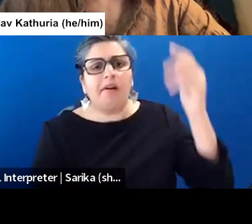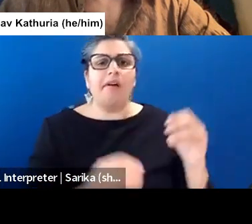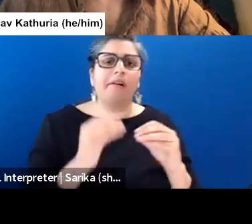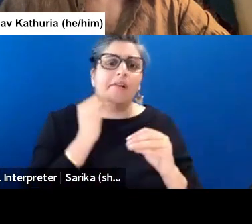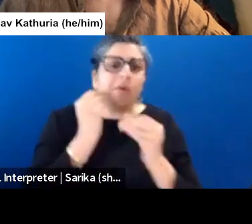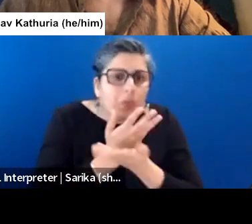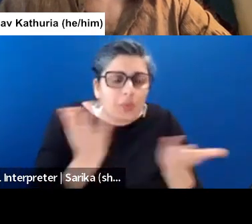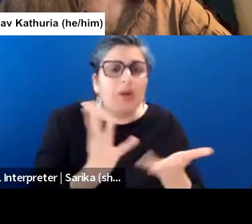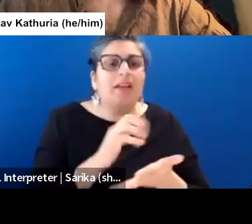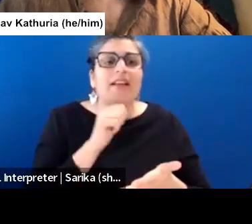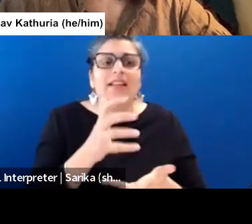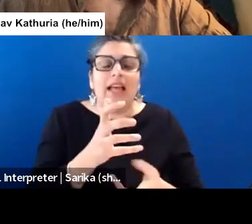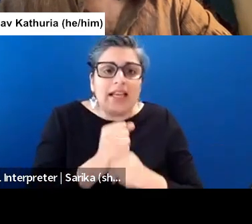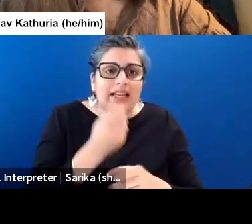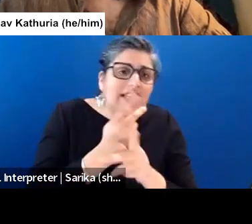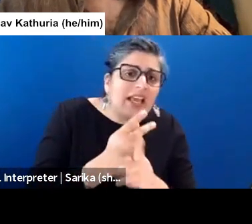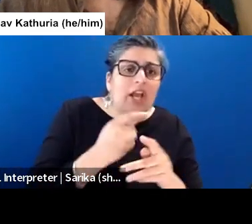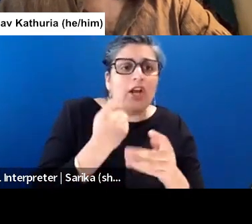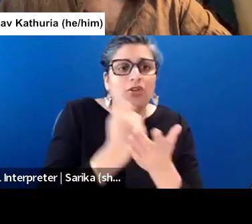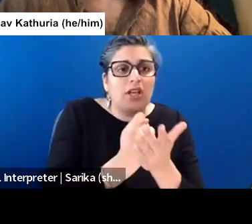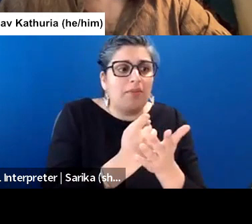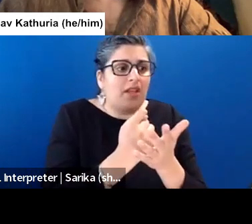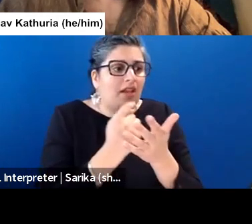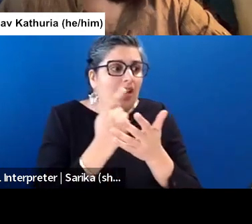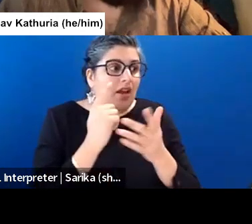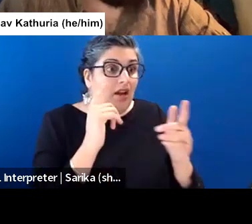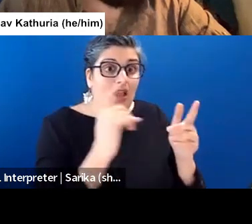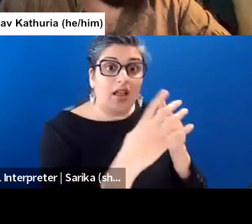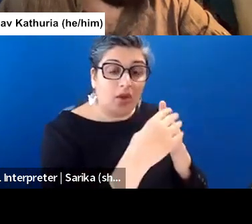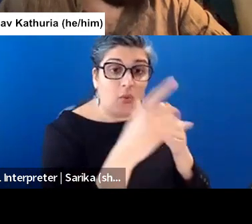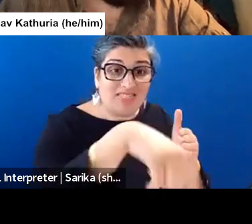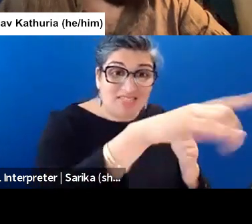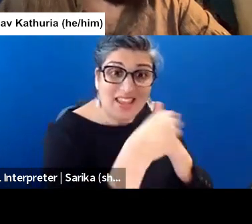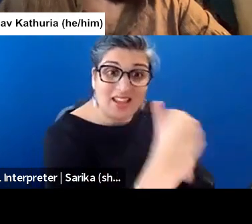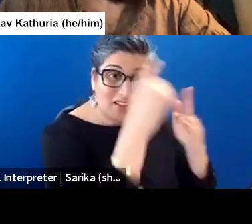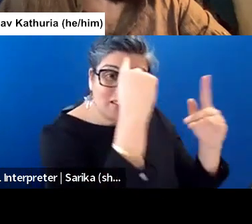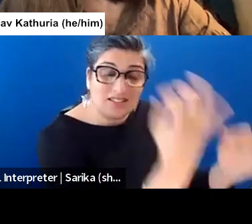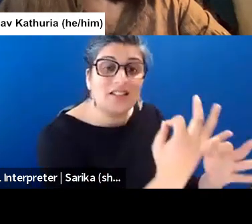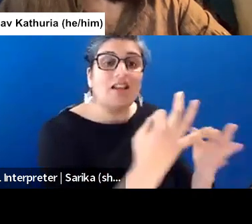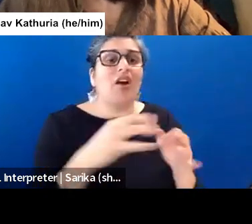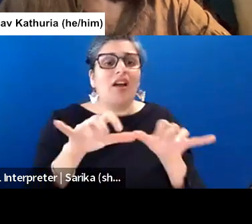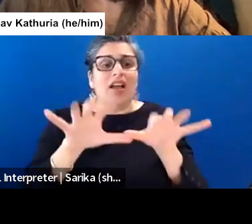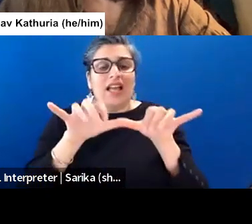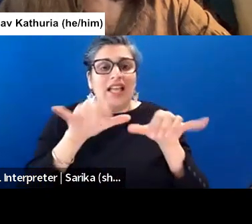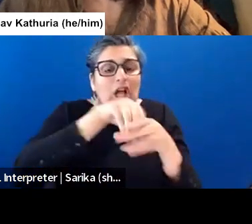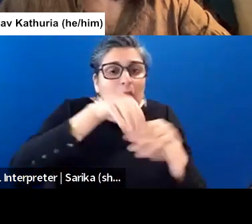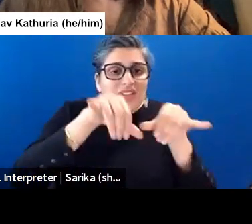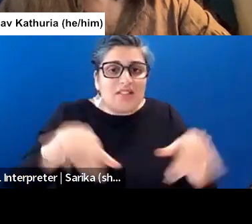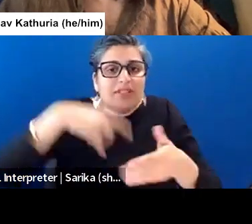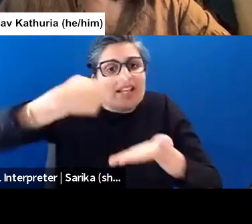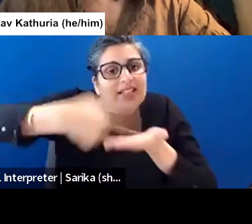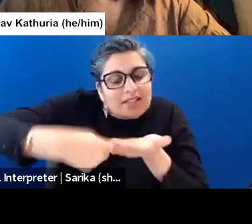receive care and treatment that is on their terms, and include systems that talk about treatment but are actually just another form